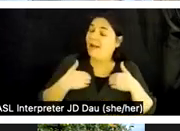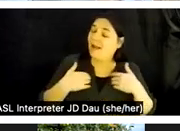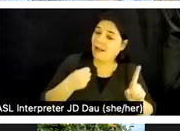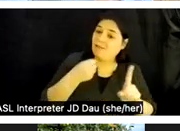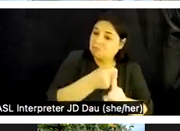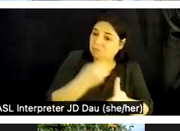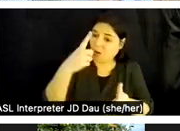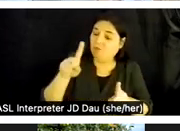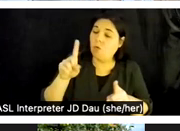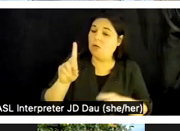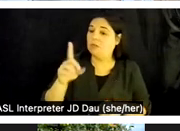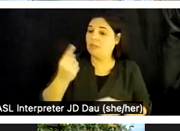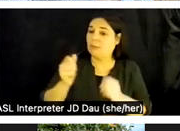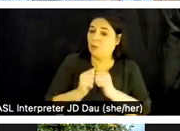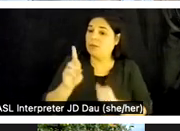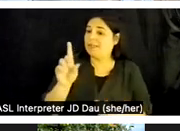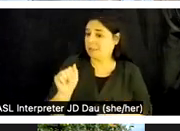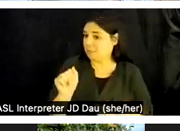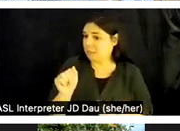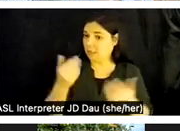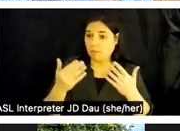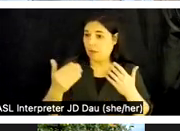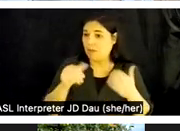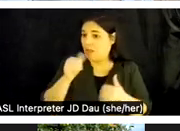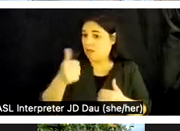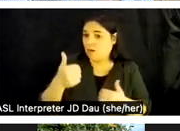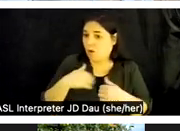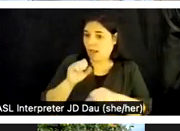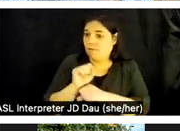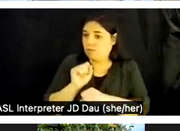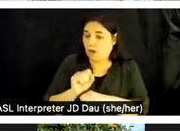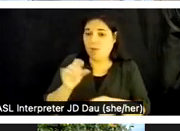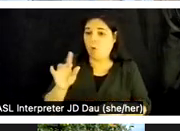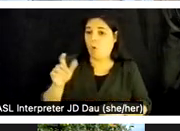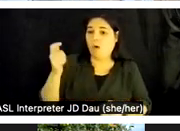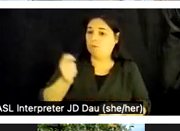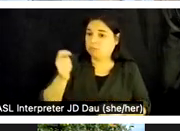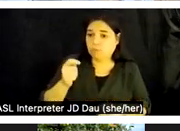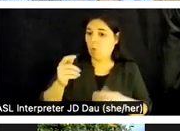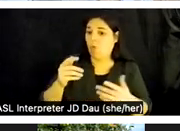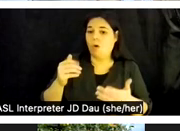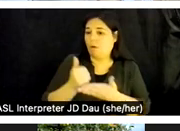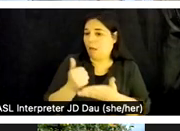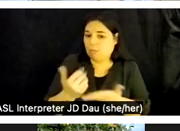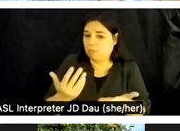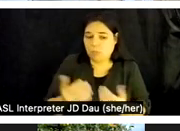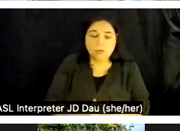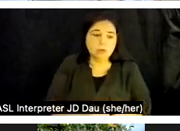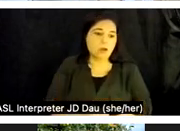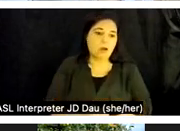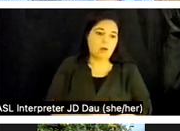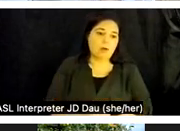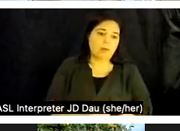people who might be on some form of public benefit or public assistance. So,